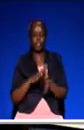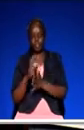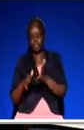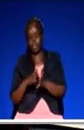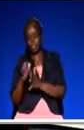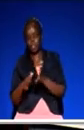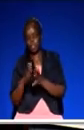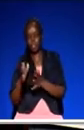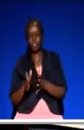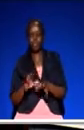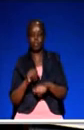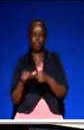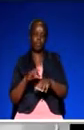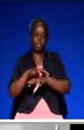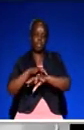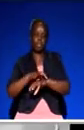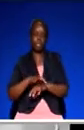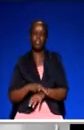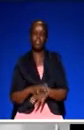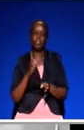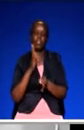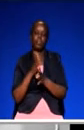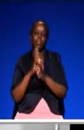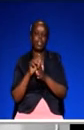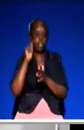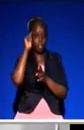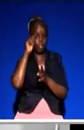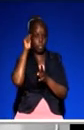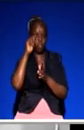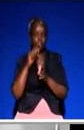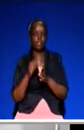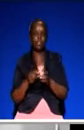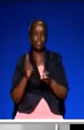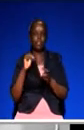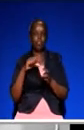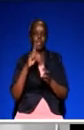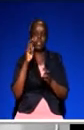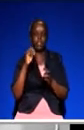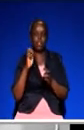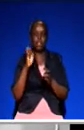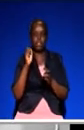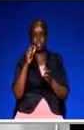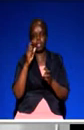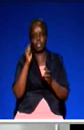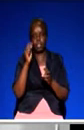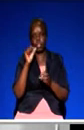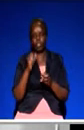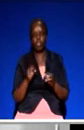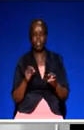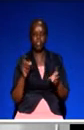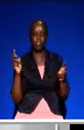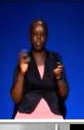to the Earth. We also talked about the domain theory. We also talked about magnetization by induction